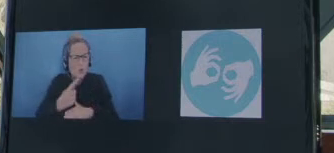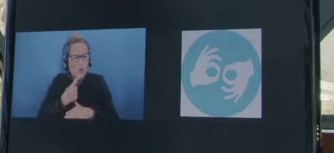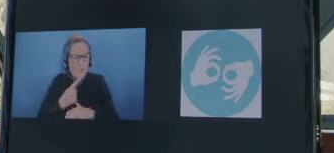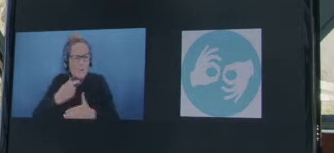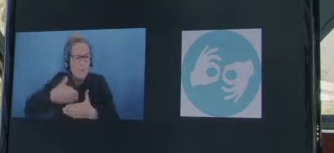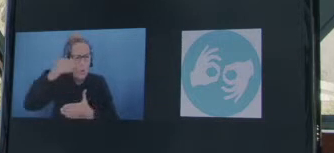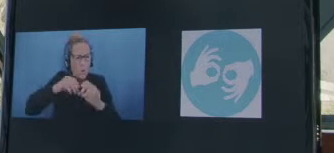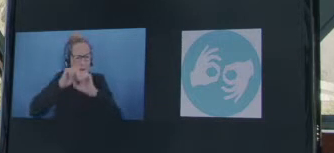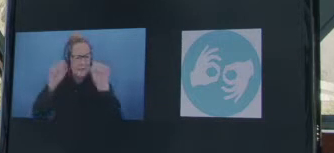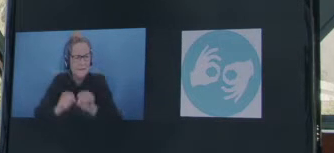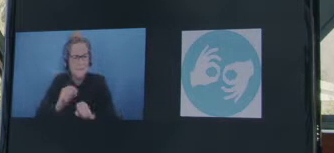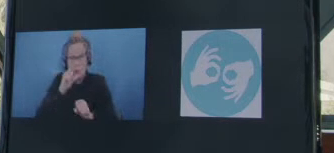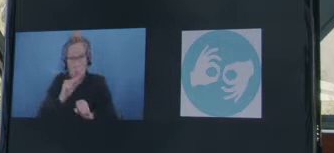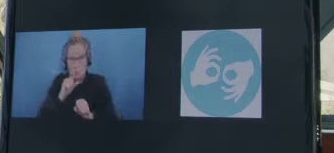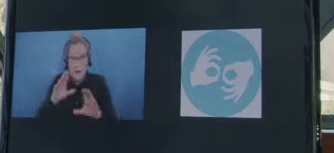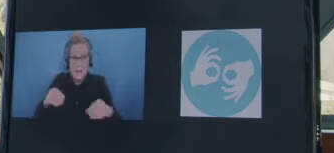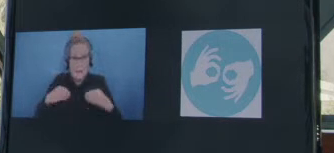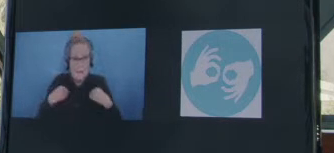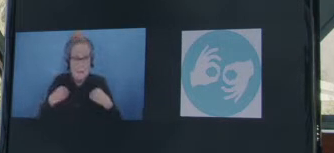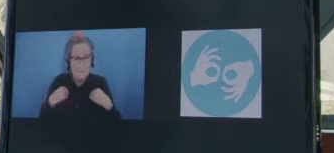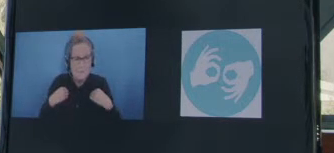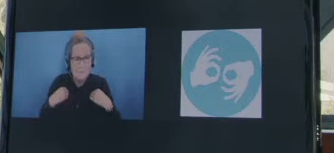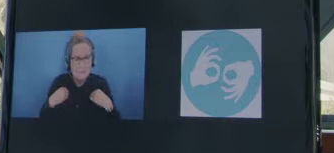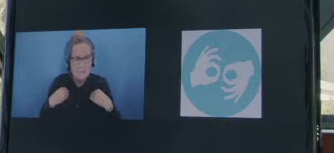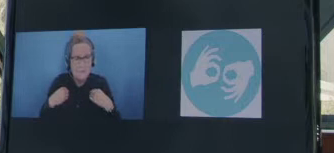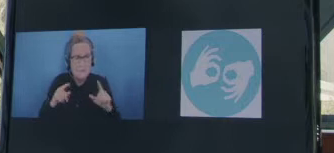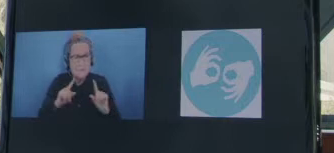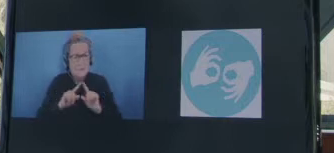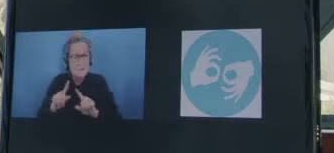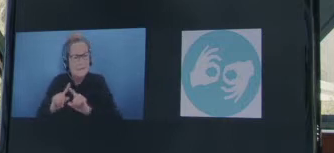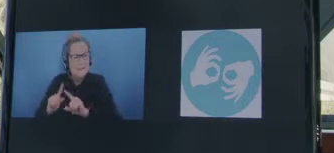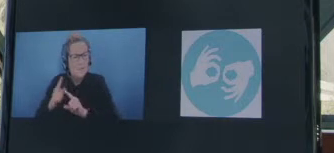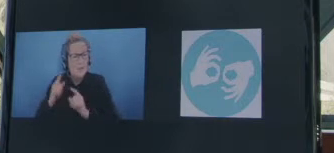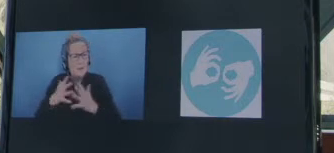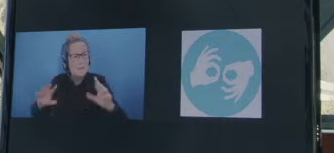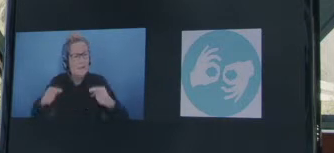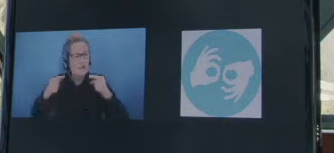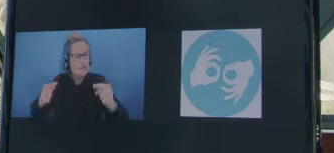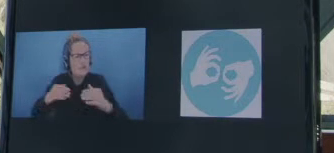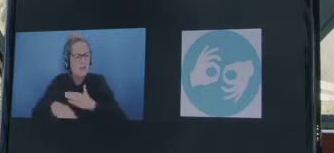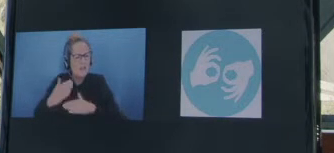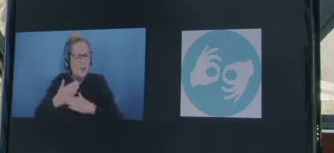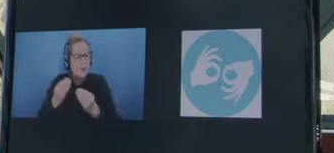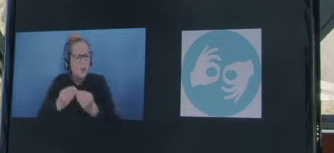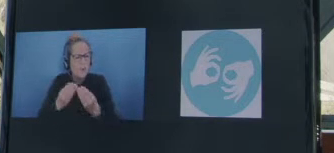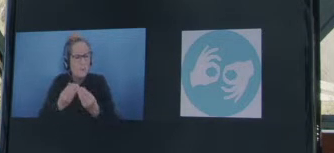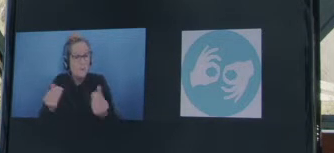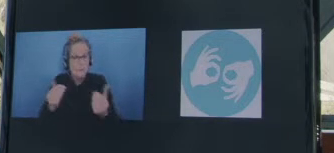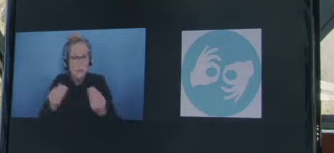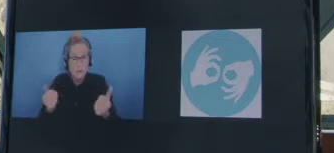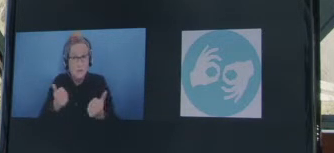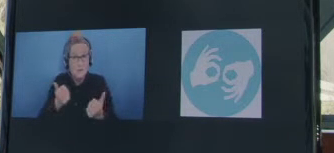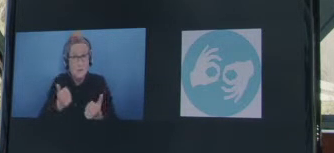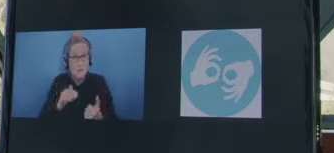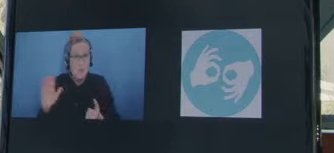could accept a hierarchy of mycocomposites. One of the biggest challenges in working with materials is everyone wants